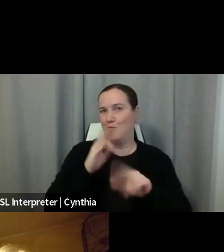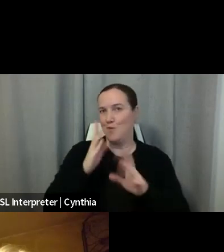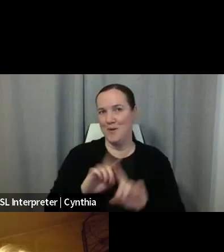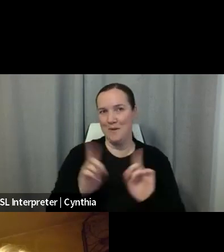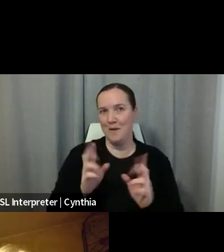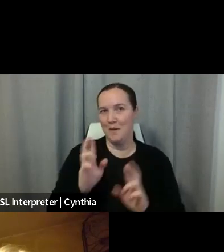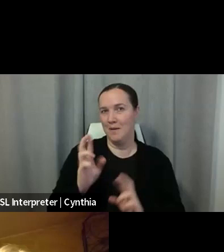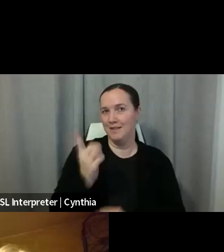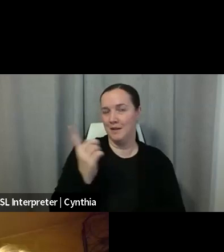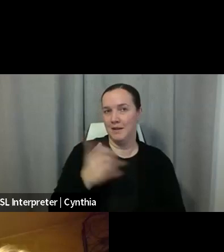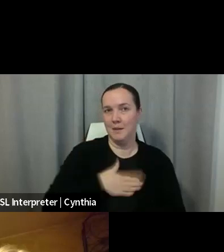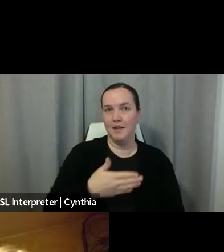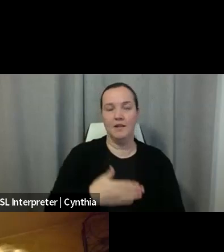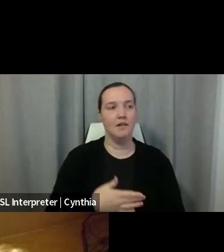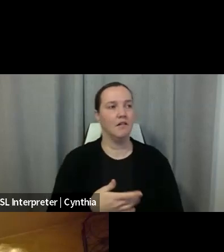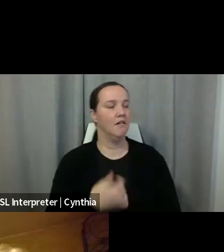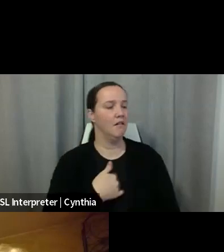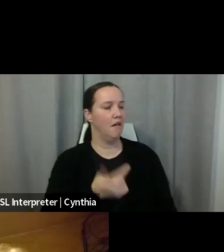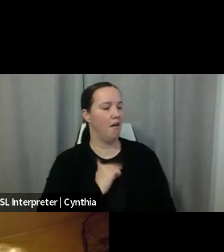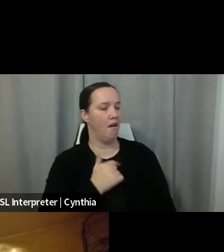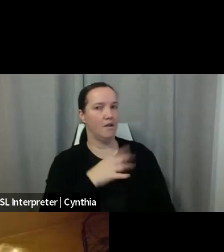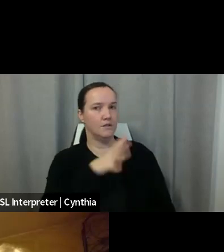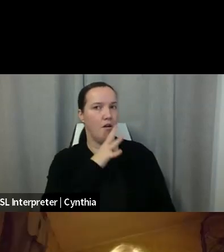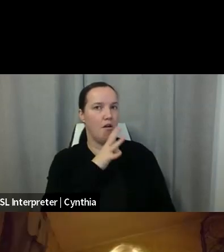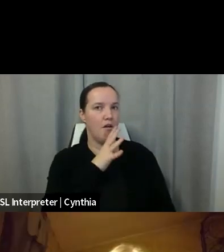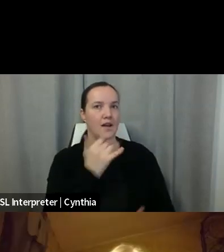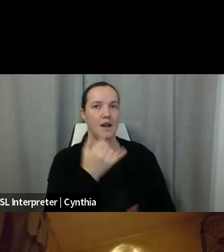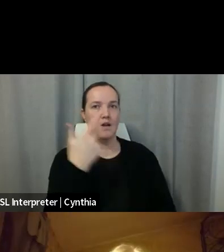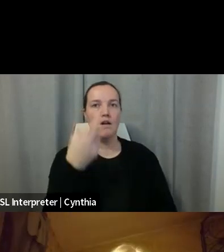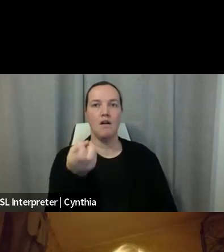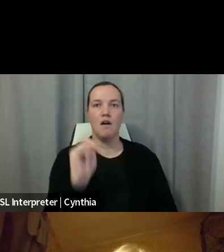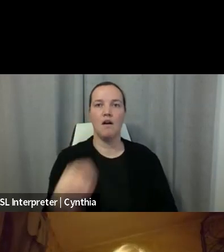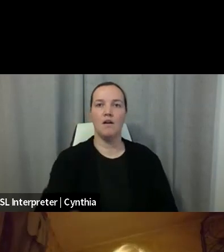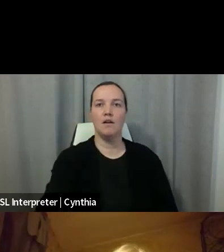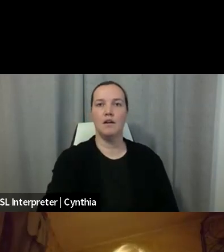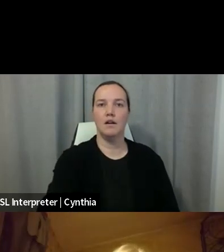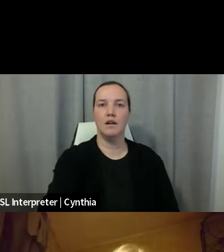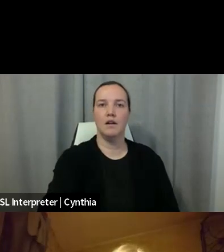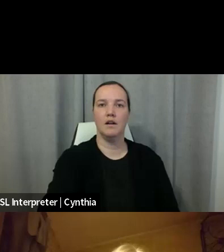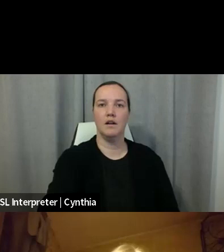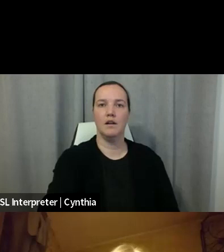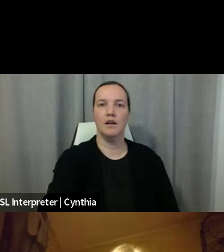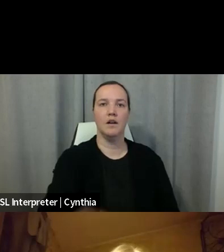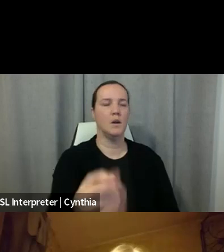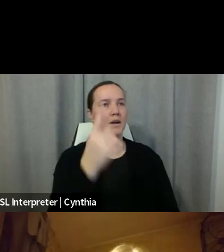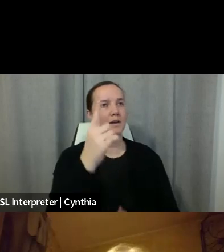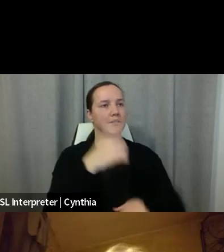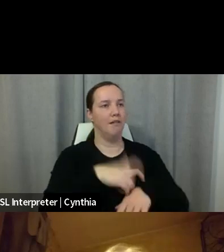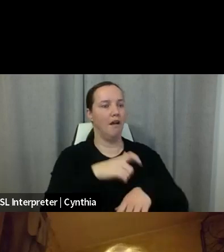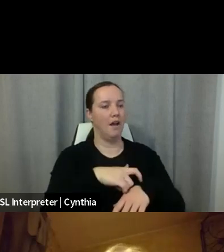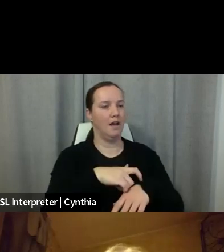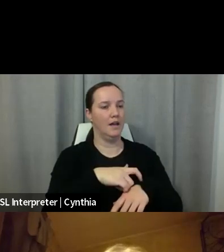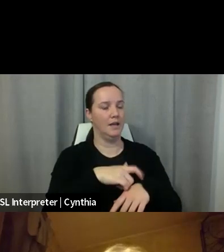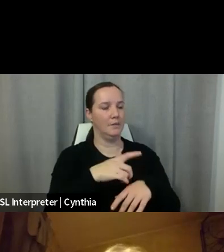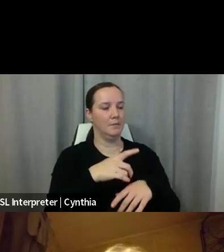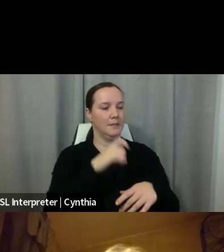be. I'll talk. Let me just get my video here. One of the times that it didn't go well is